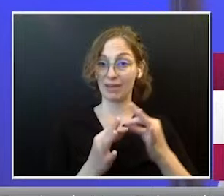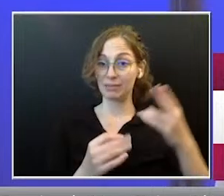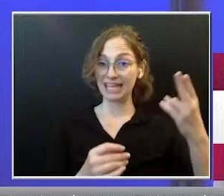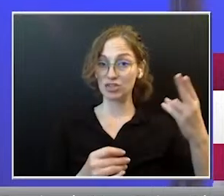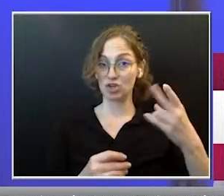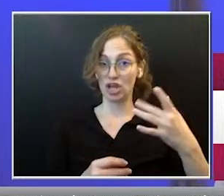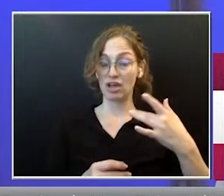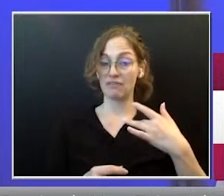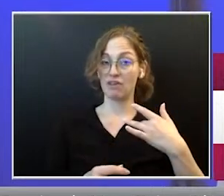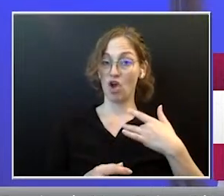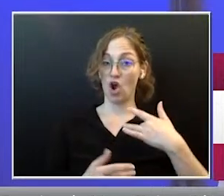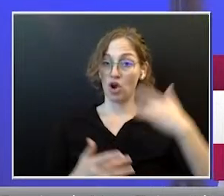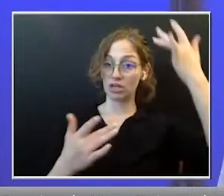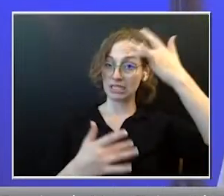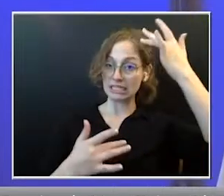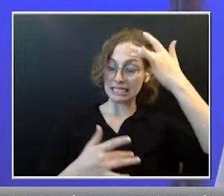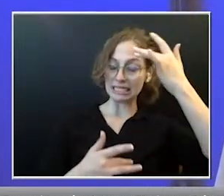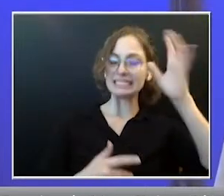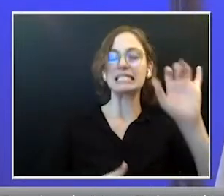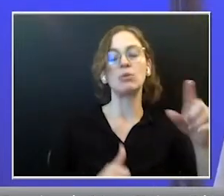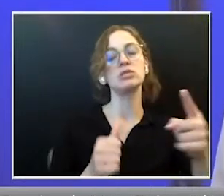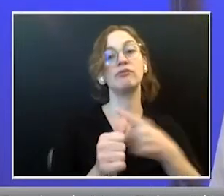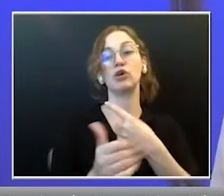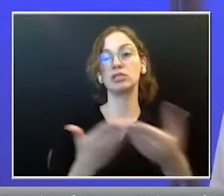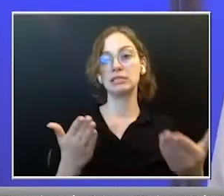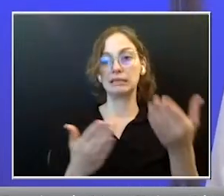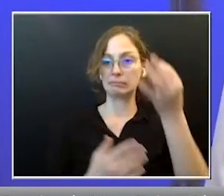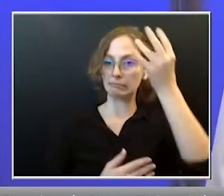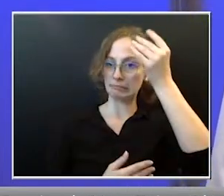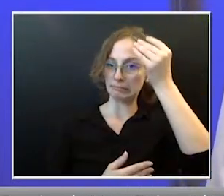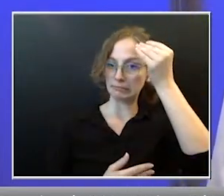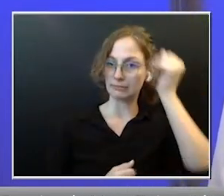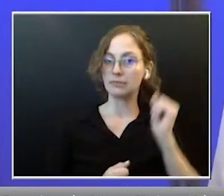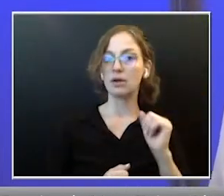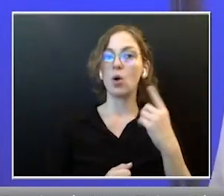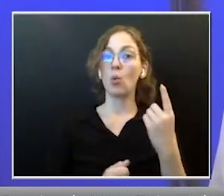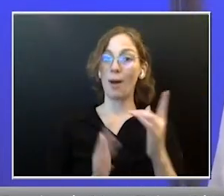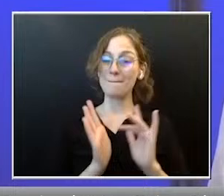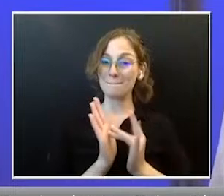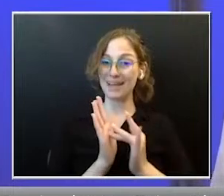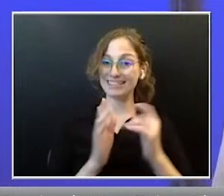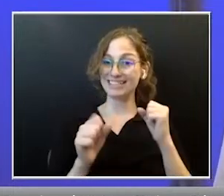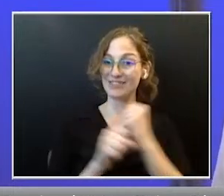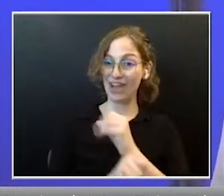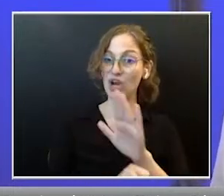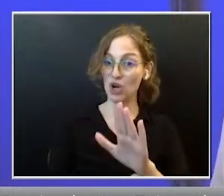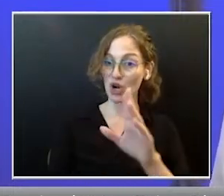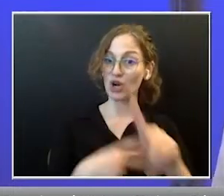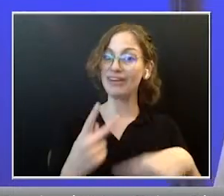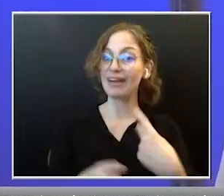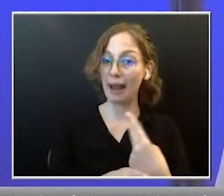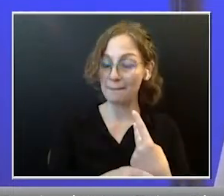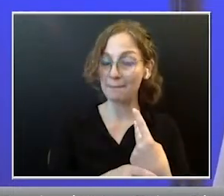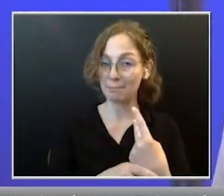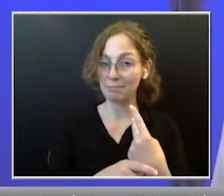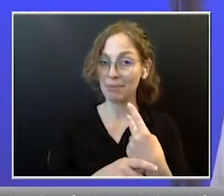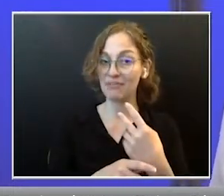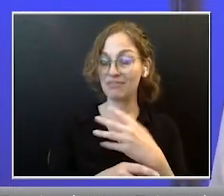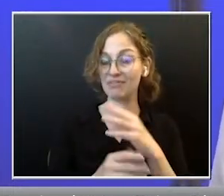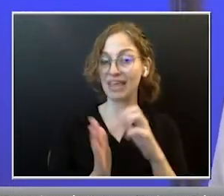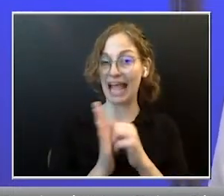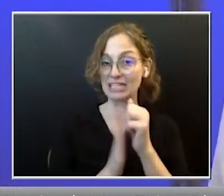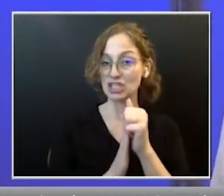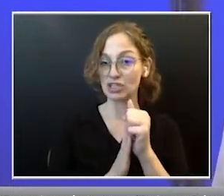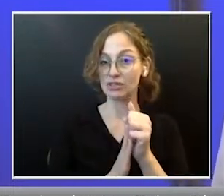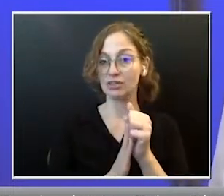our first consideration. And one of the medicines to fight her type of cancer, Herceptin, over a long period of time can cause